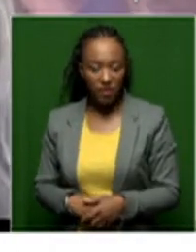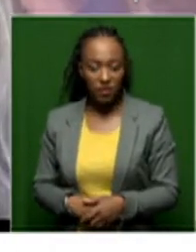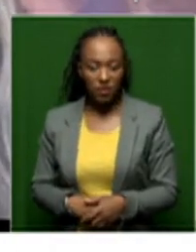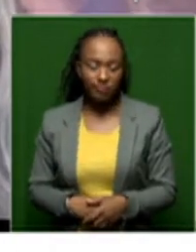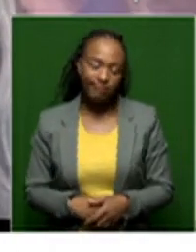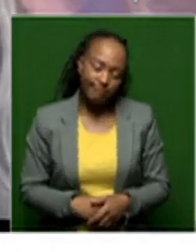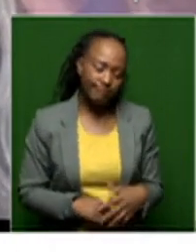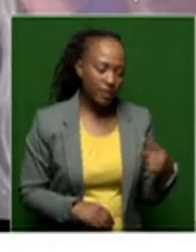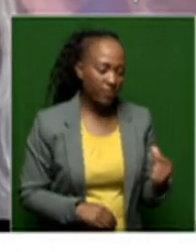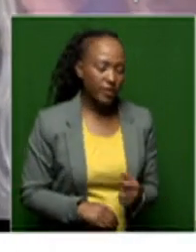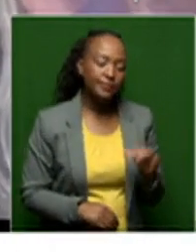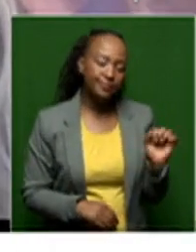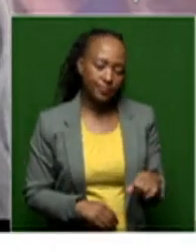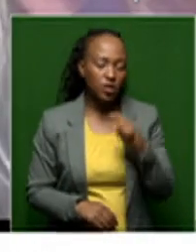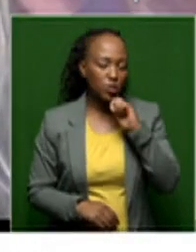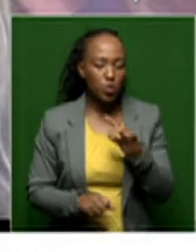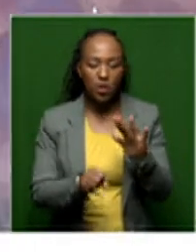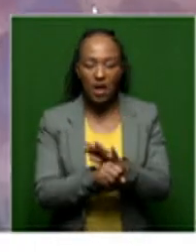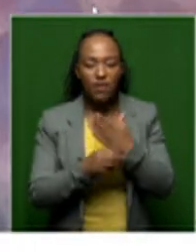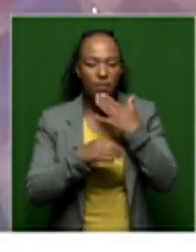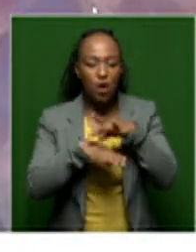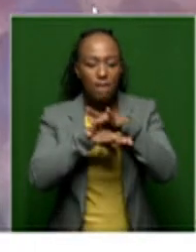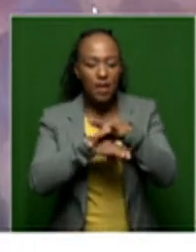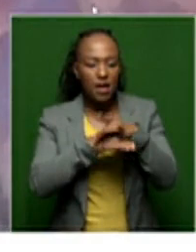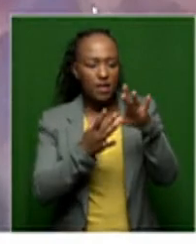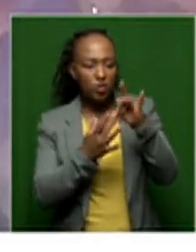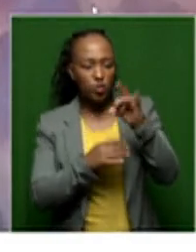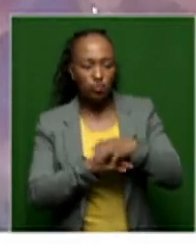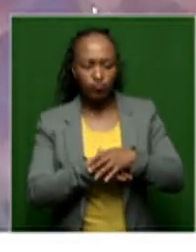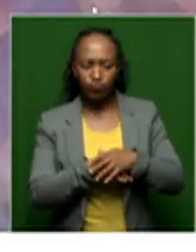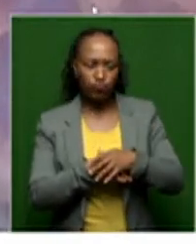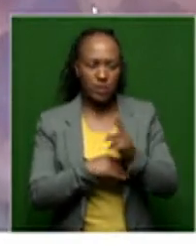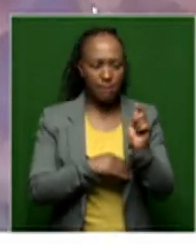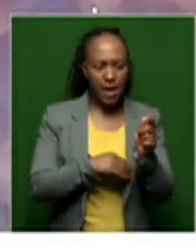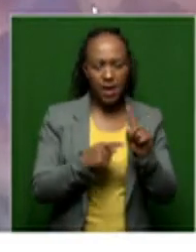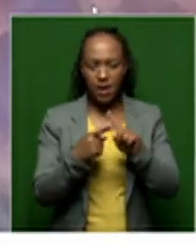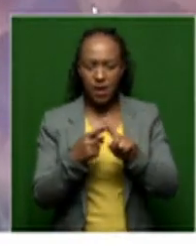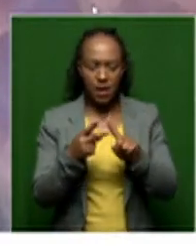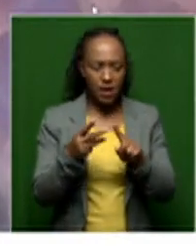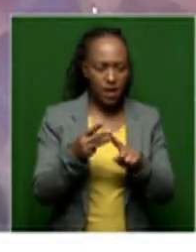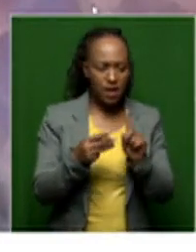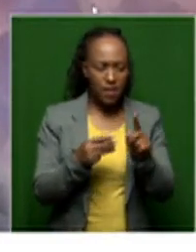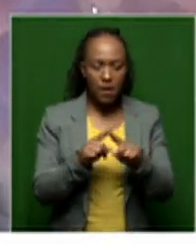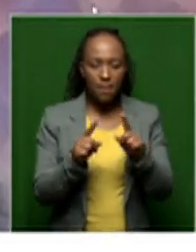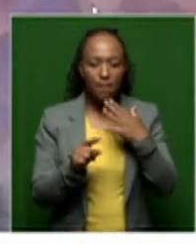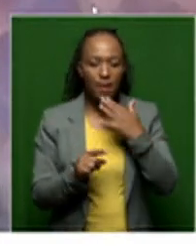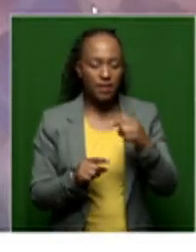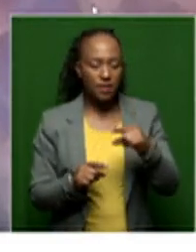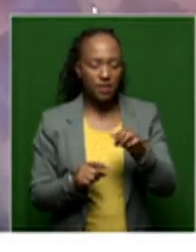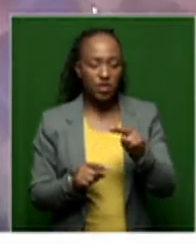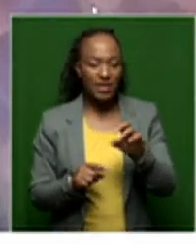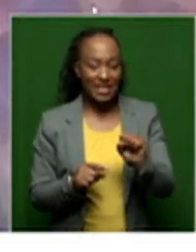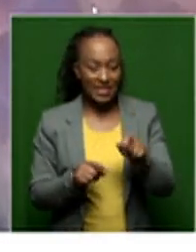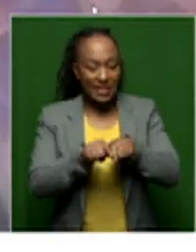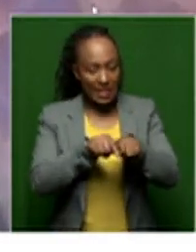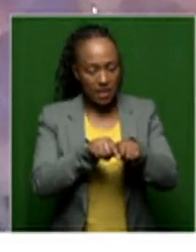Unfortunately, yes. So I think that is the medical aids that choose that's what they're going to pay for. But I think your gene testing would come in there. So